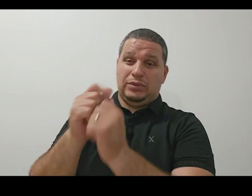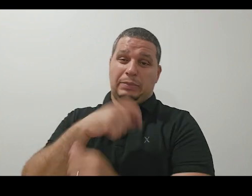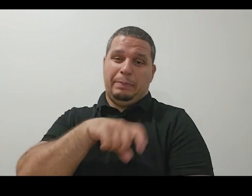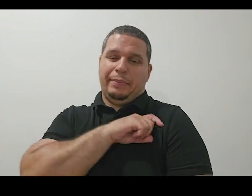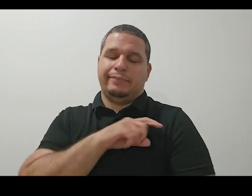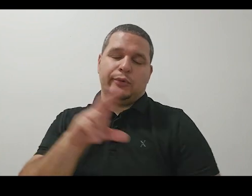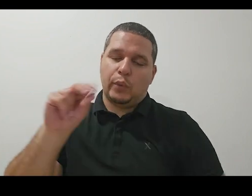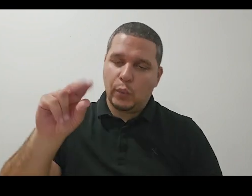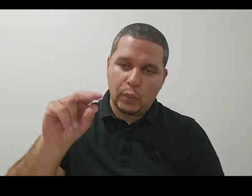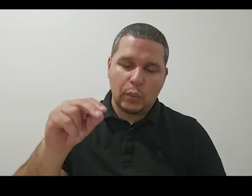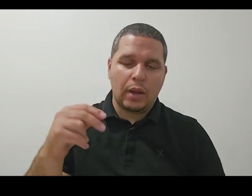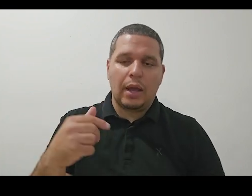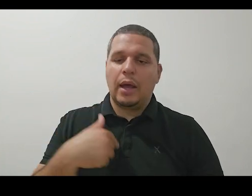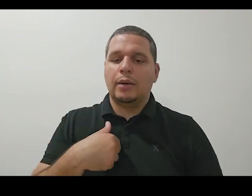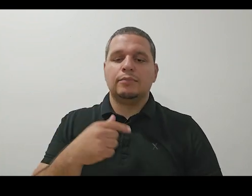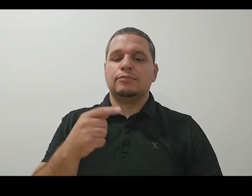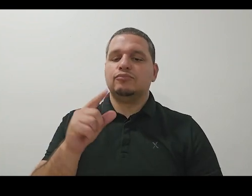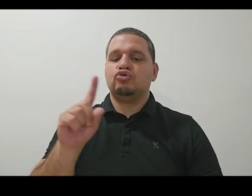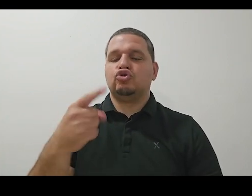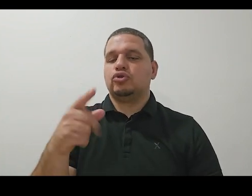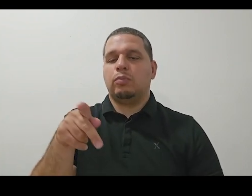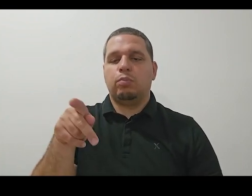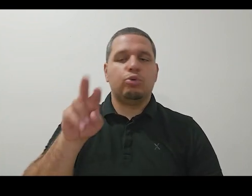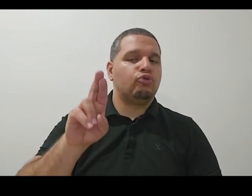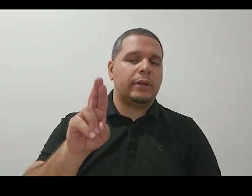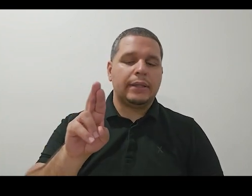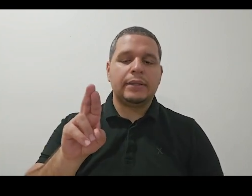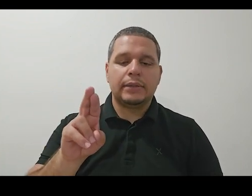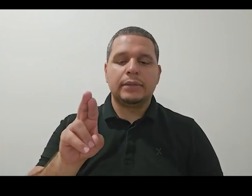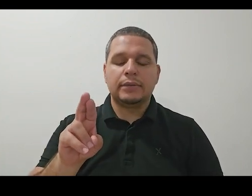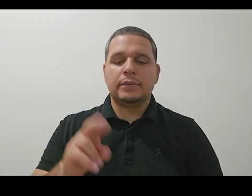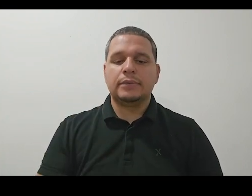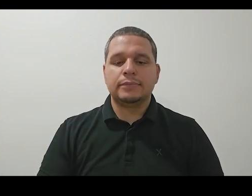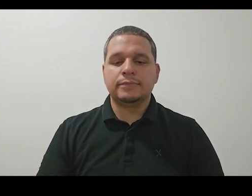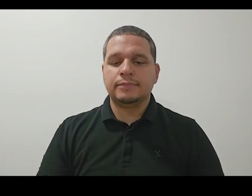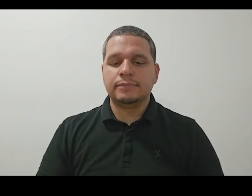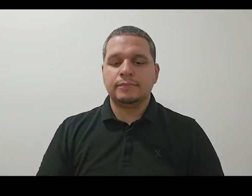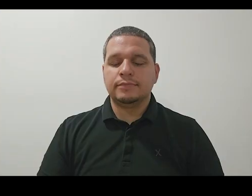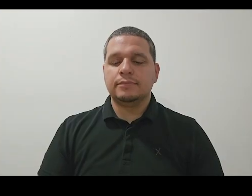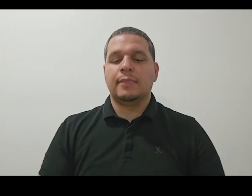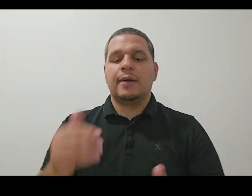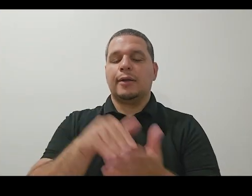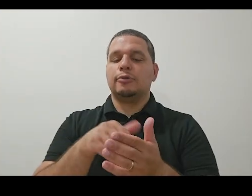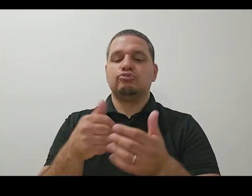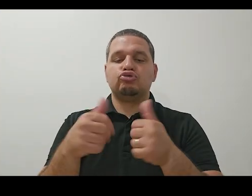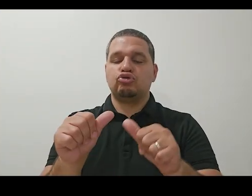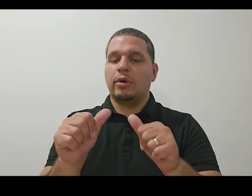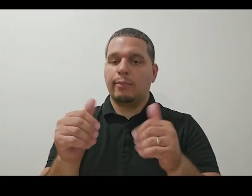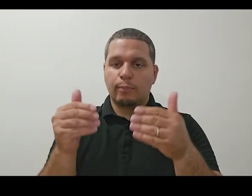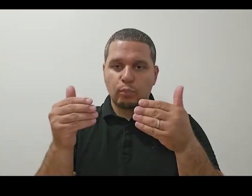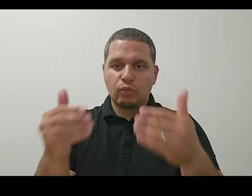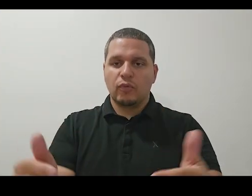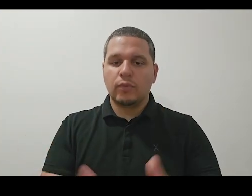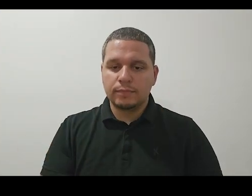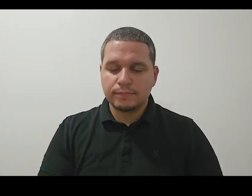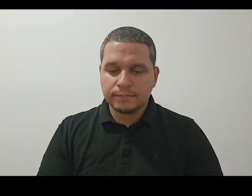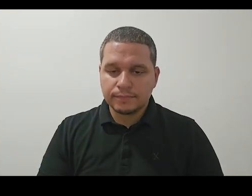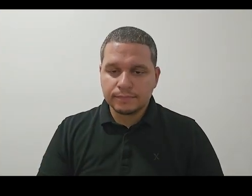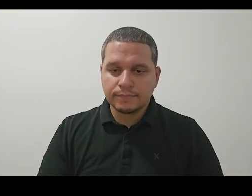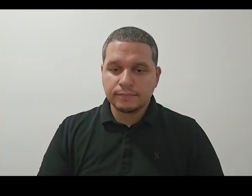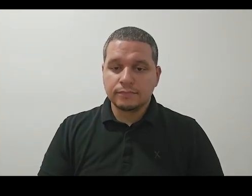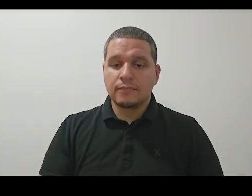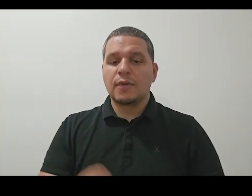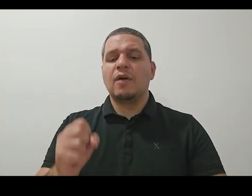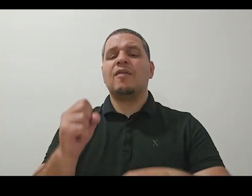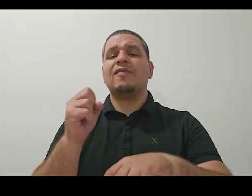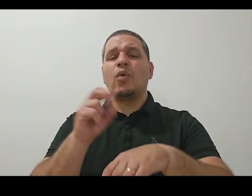but no, I'm just a Puerto Rican. And once again, just trying to move forward. But once